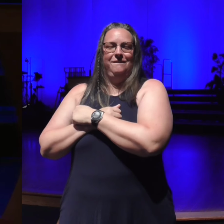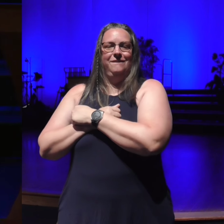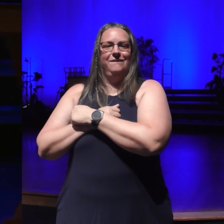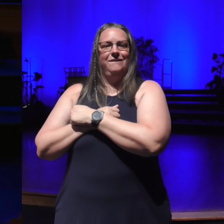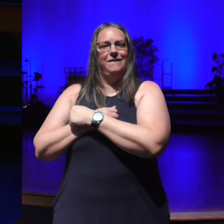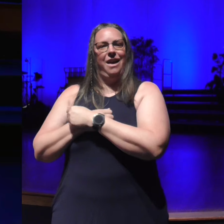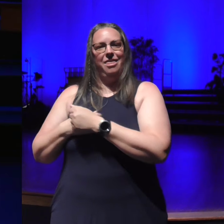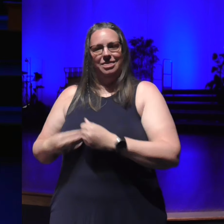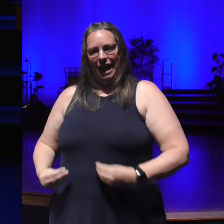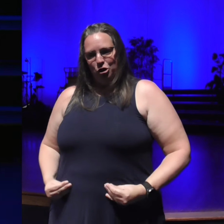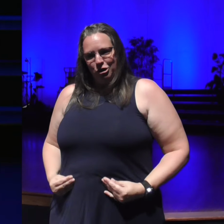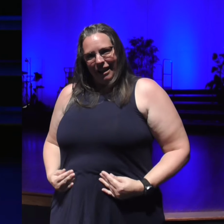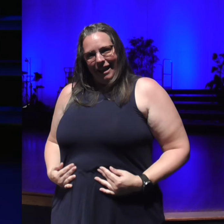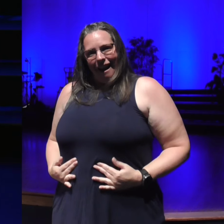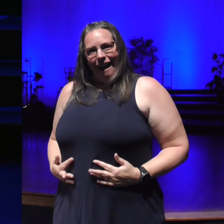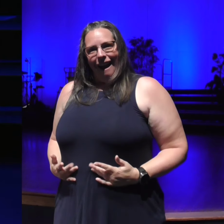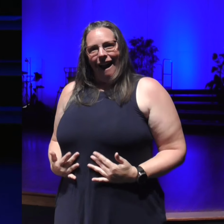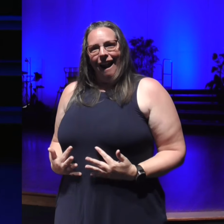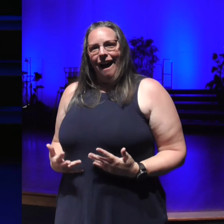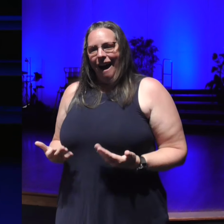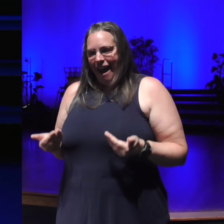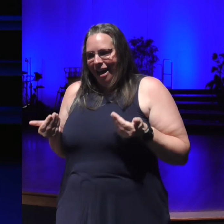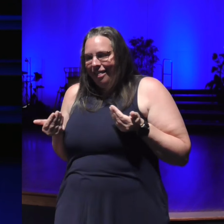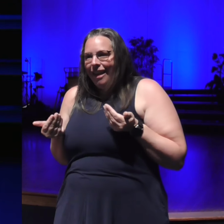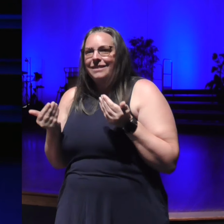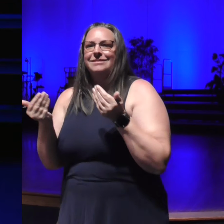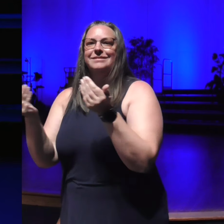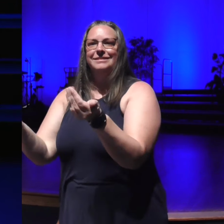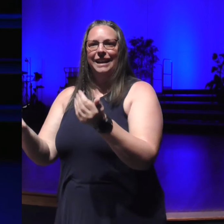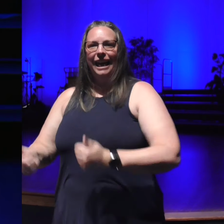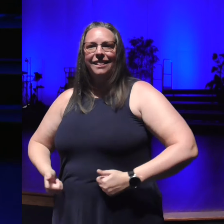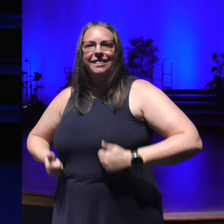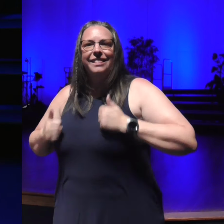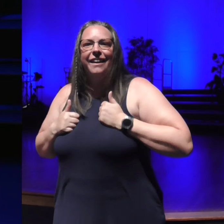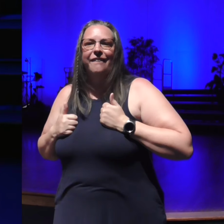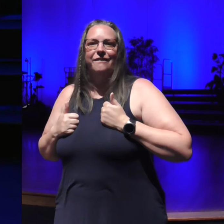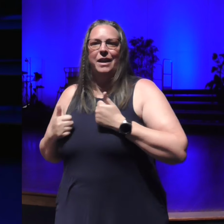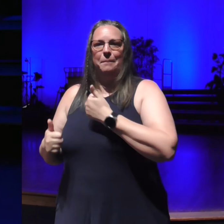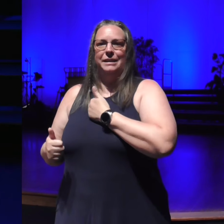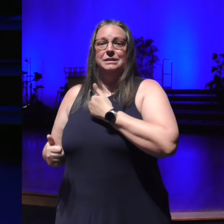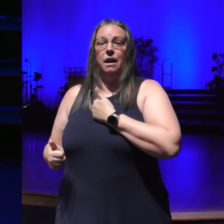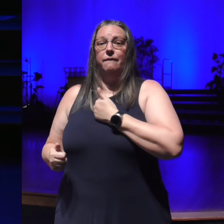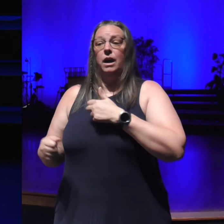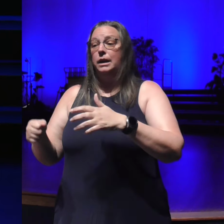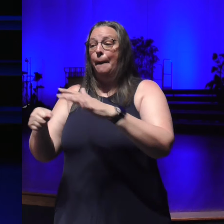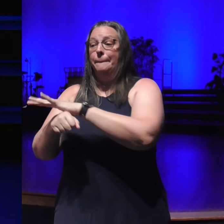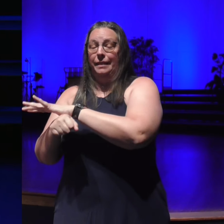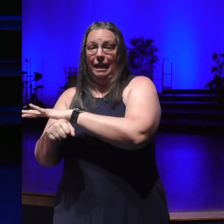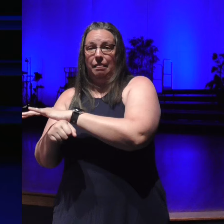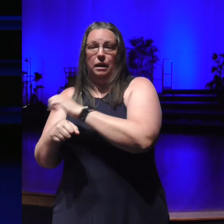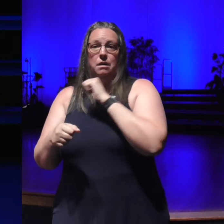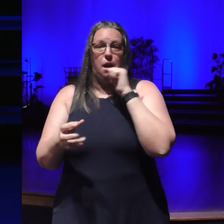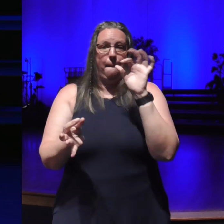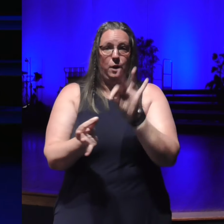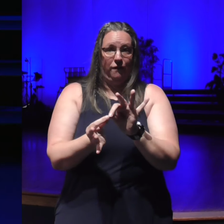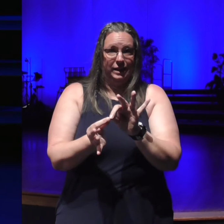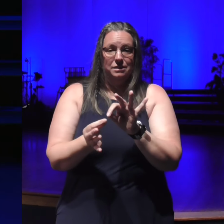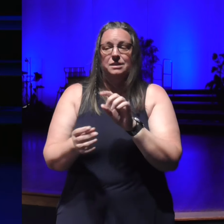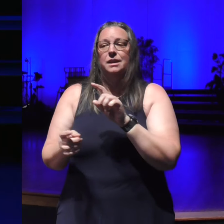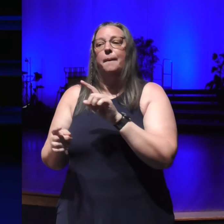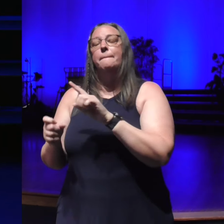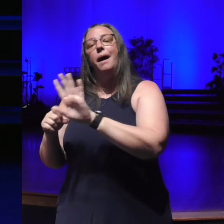very self and sets you out to live your life abundantly, completely, not perfectly, but in